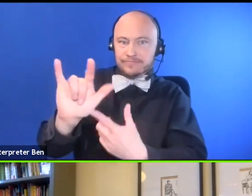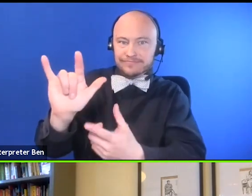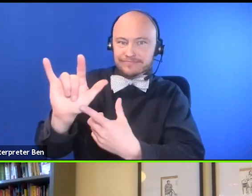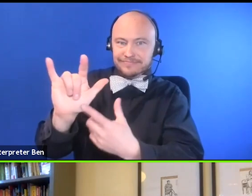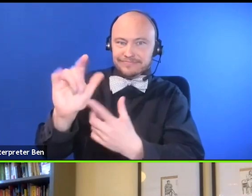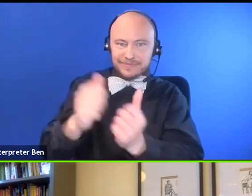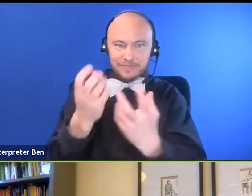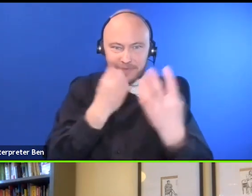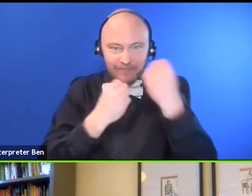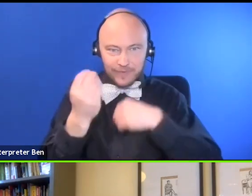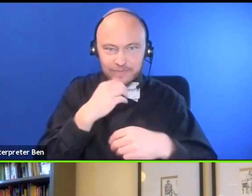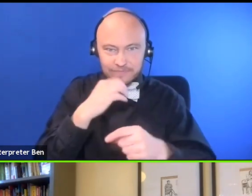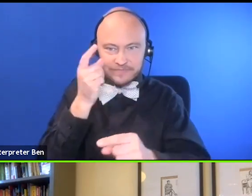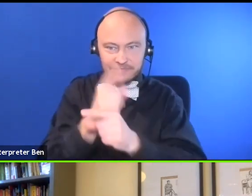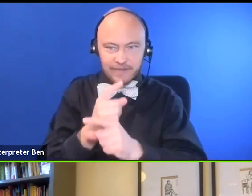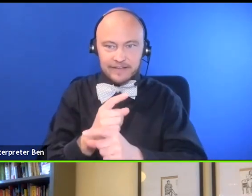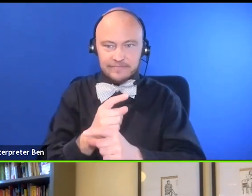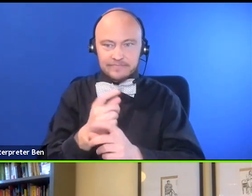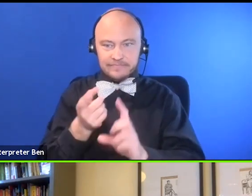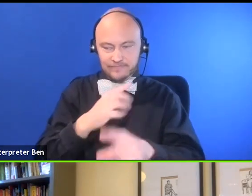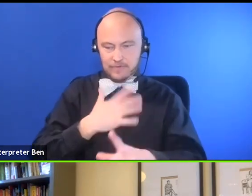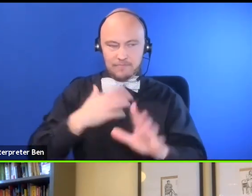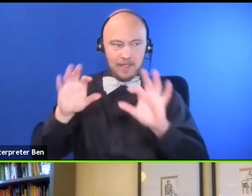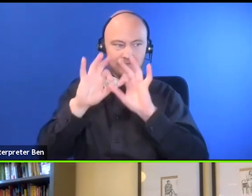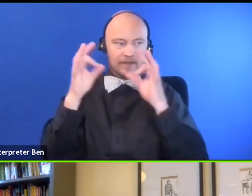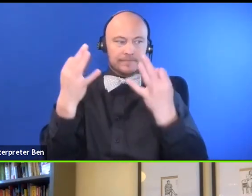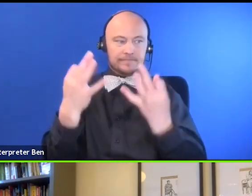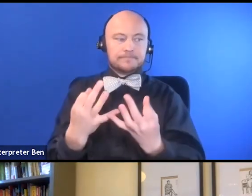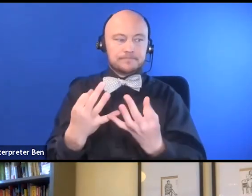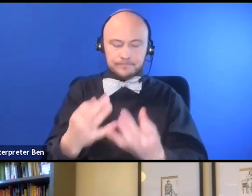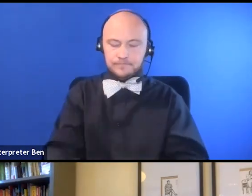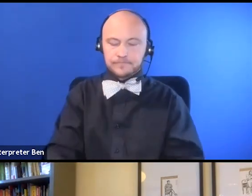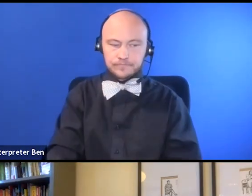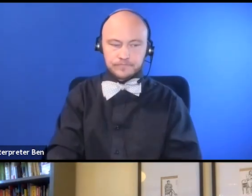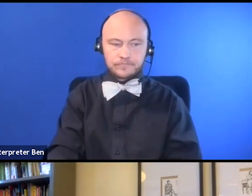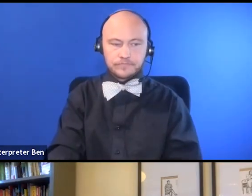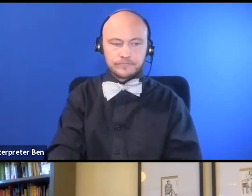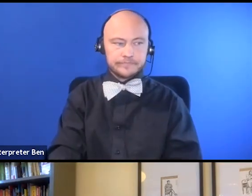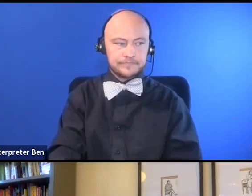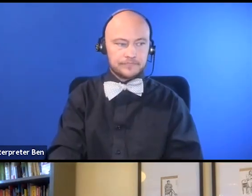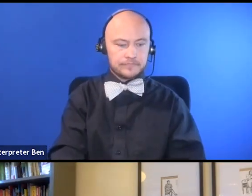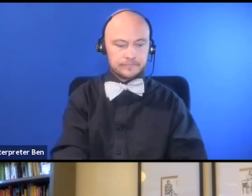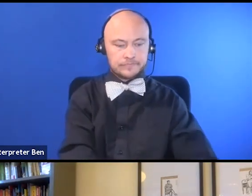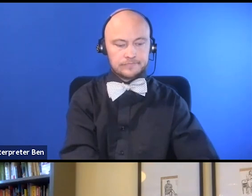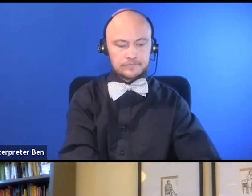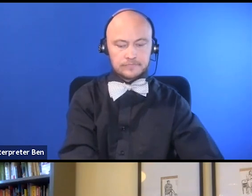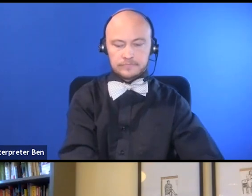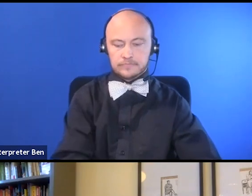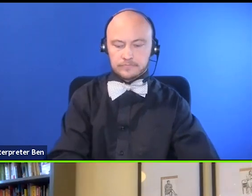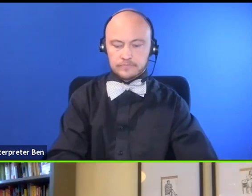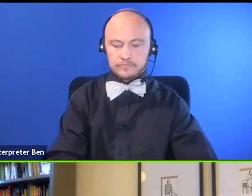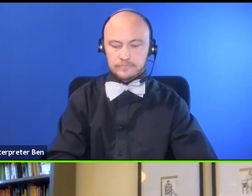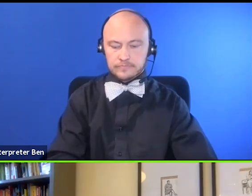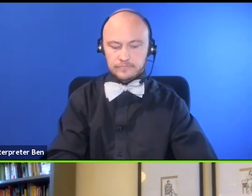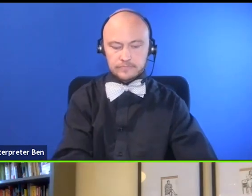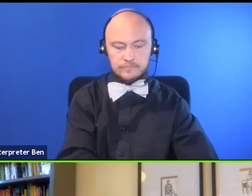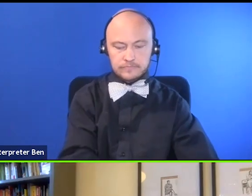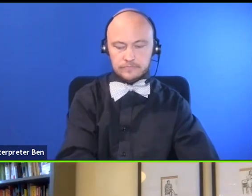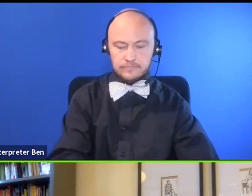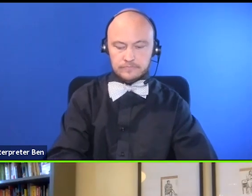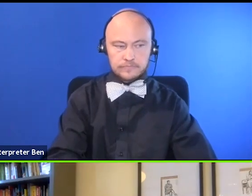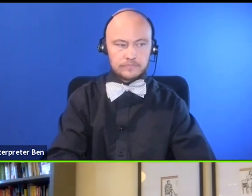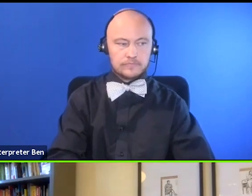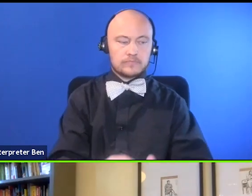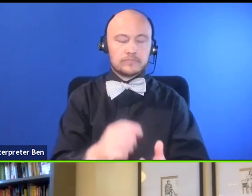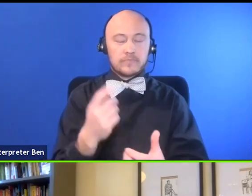in terms of coming from my family, you know? Mm. So yes, of course, you know. The